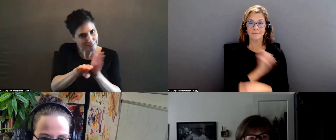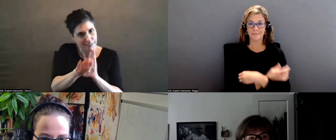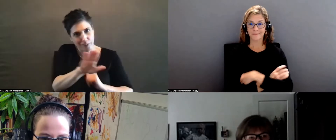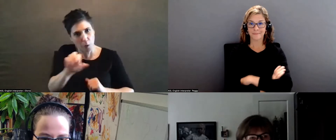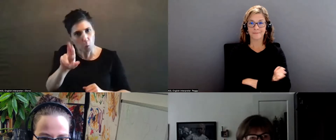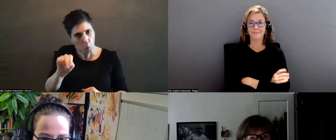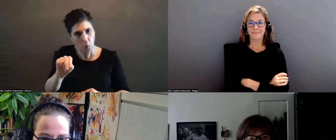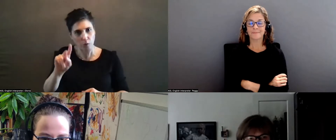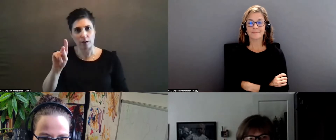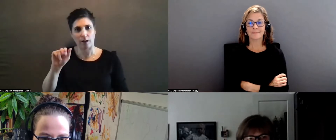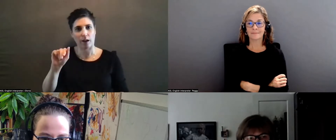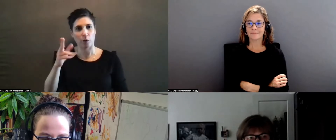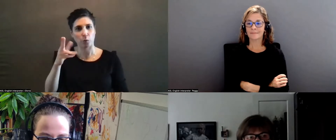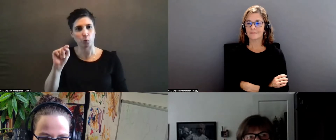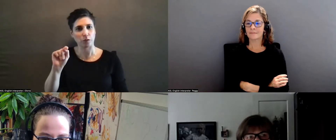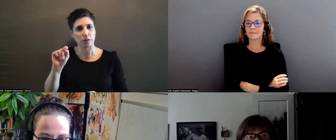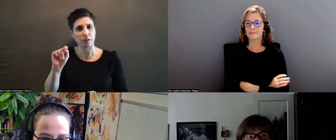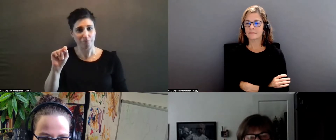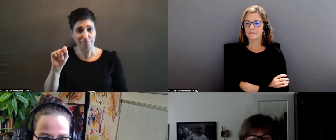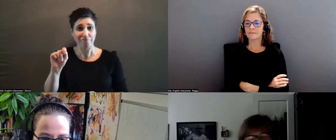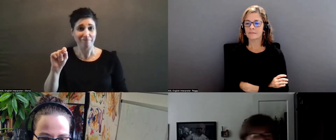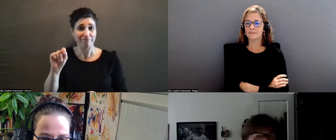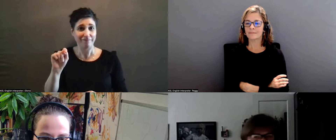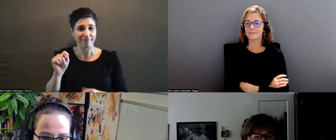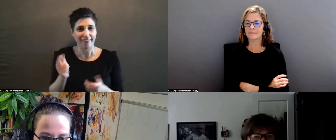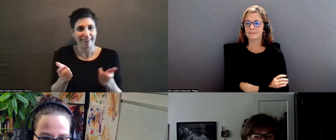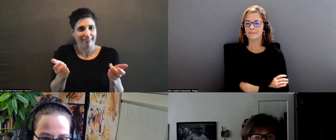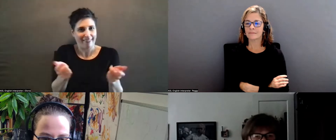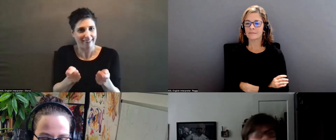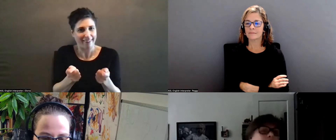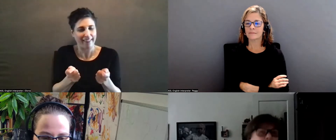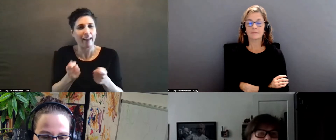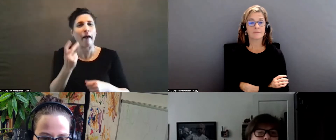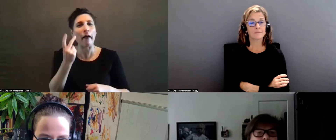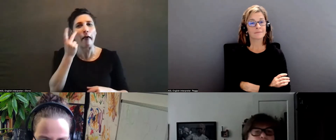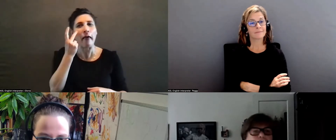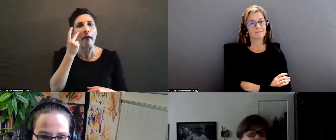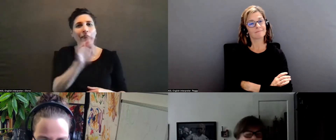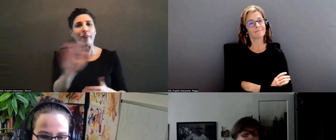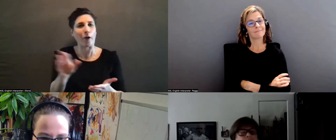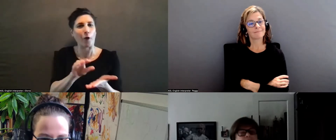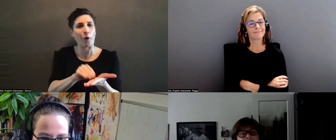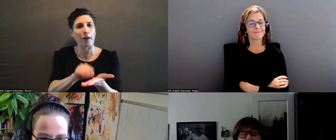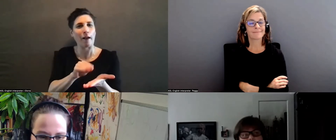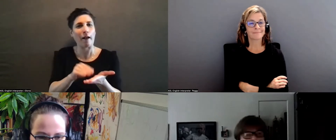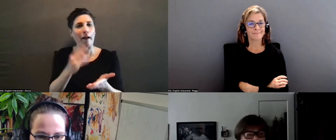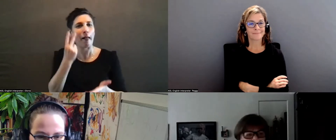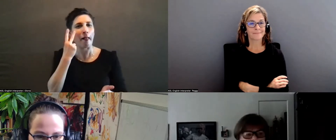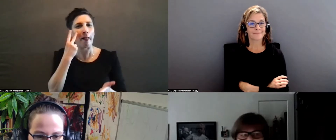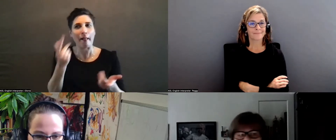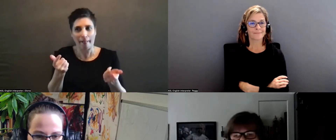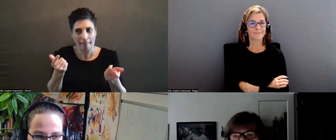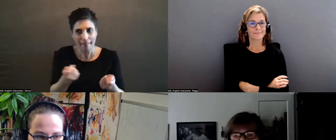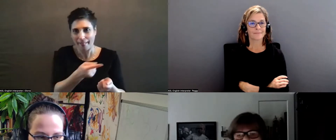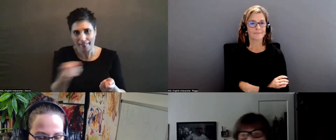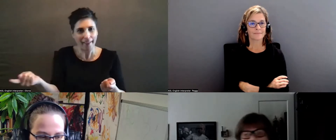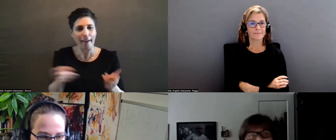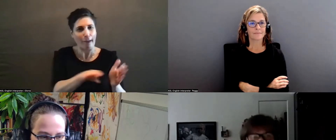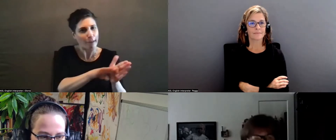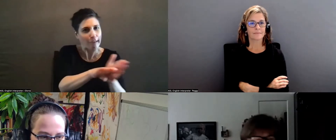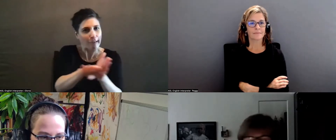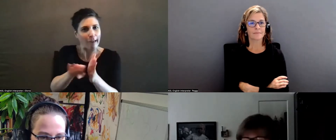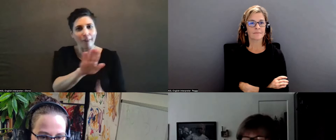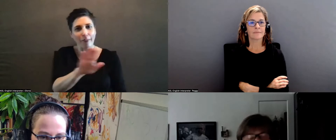really creative and a really interesting way to kind of reflect on what they've learned as well, like to see them make their own stuff. I